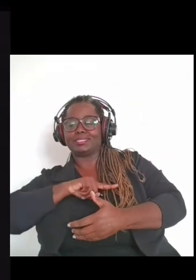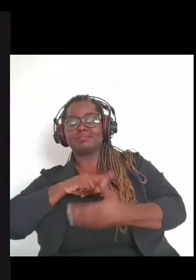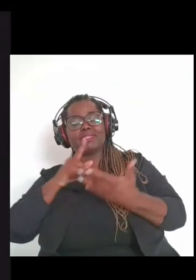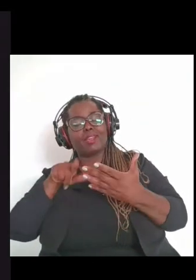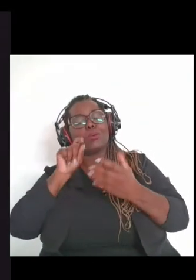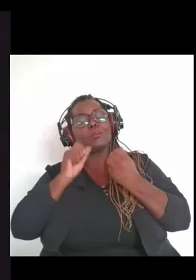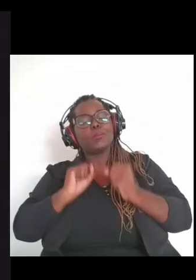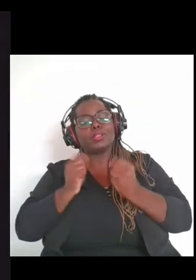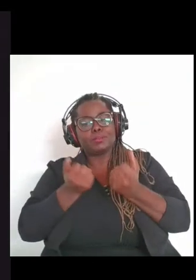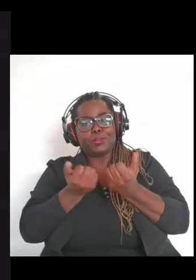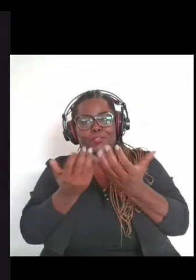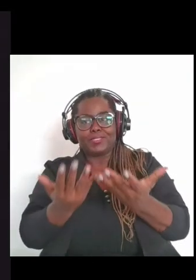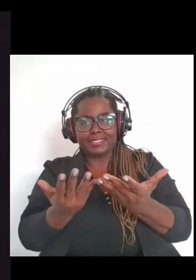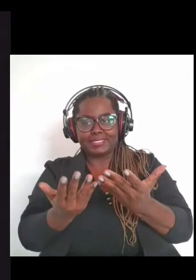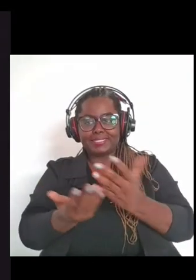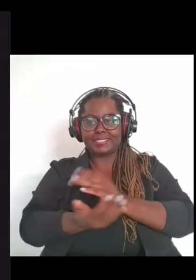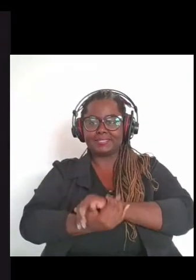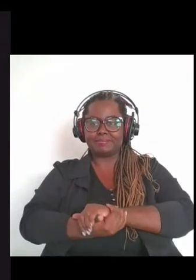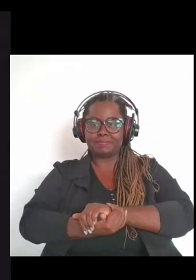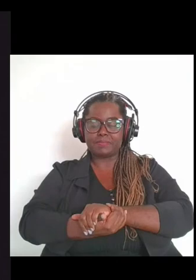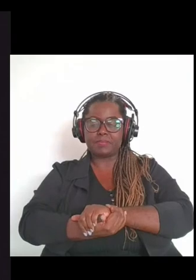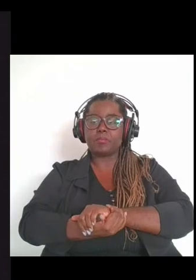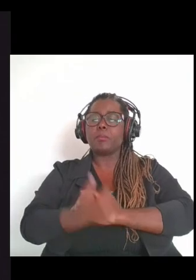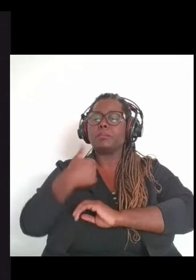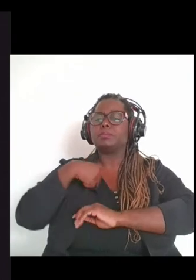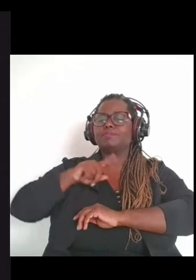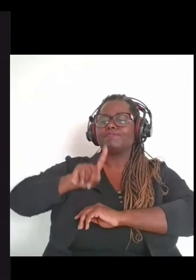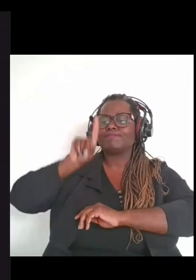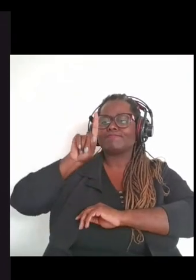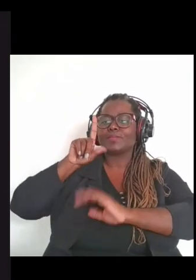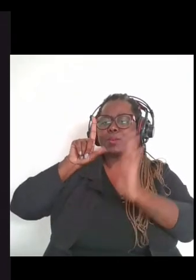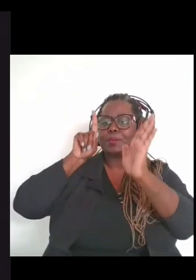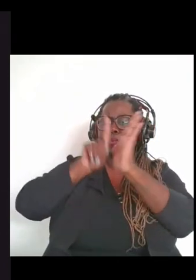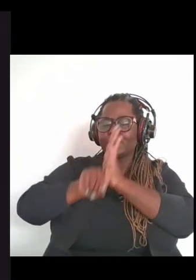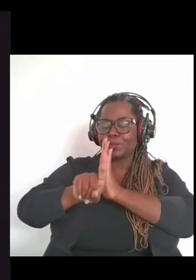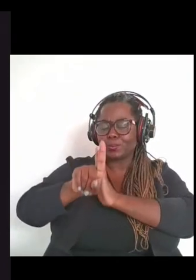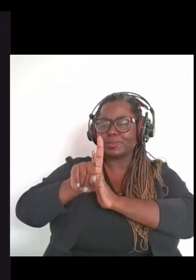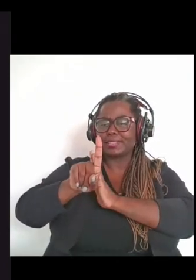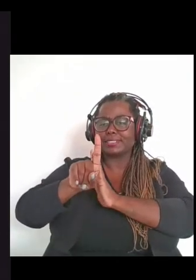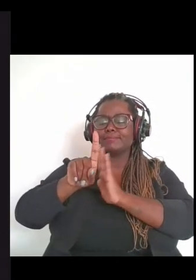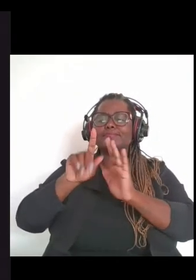I have a question what would be a good term